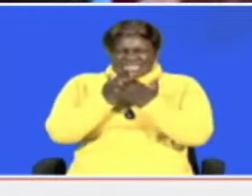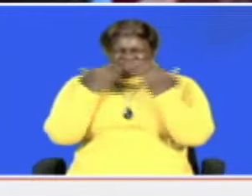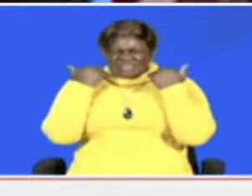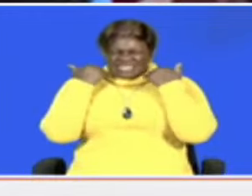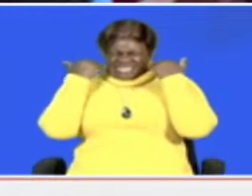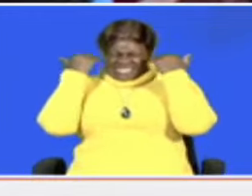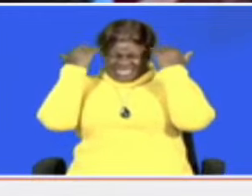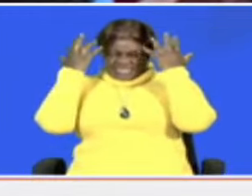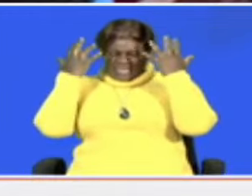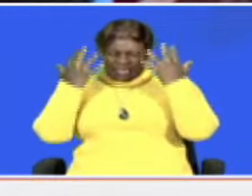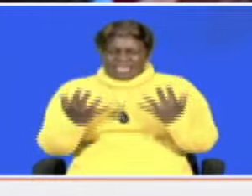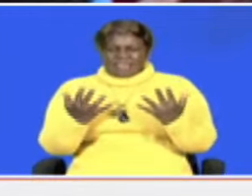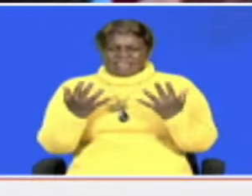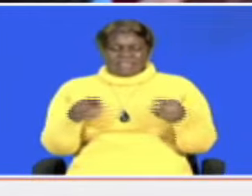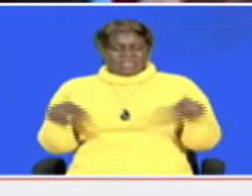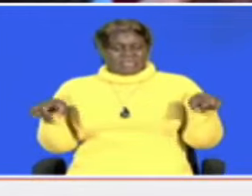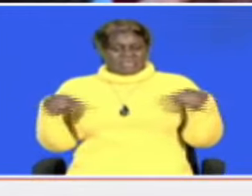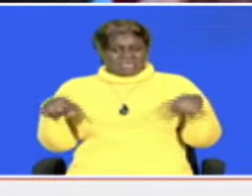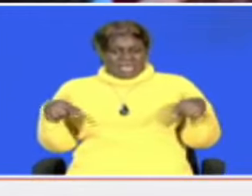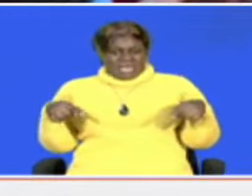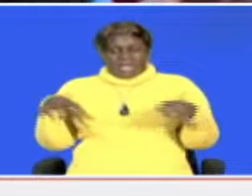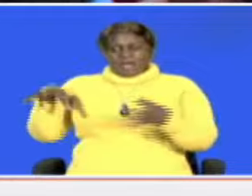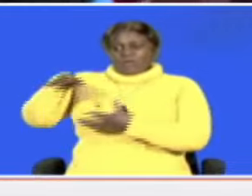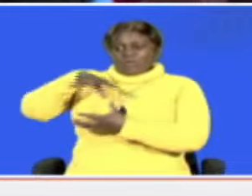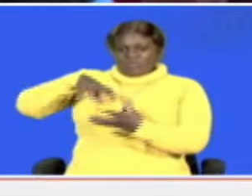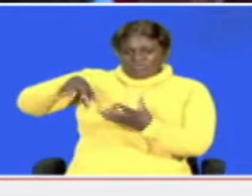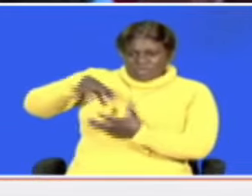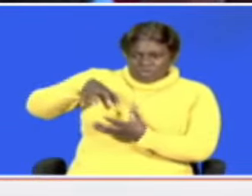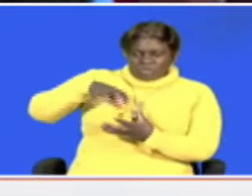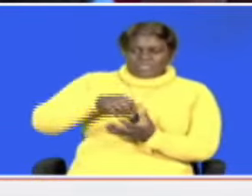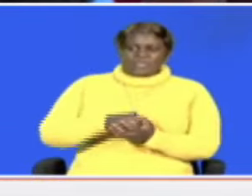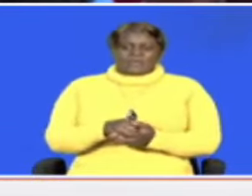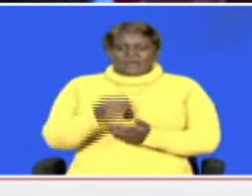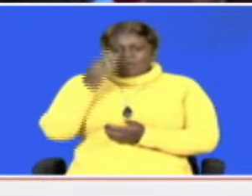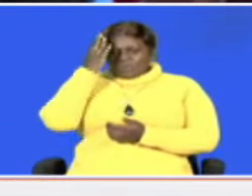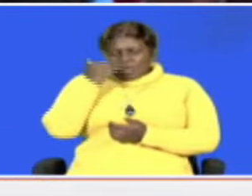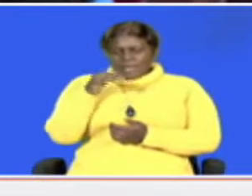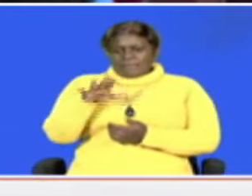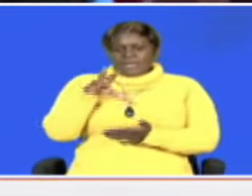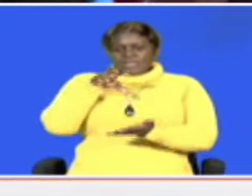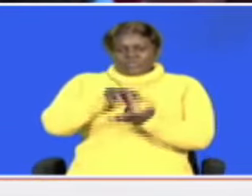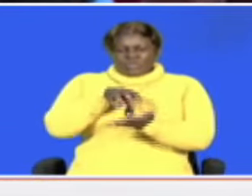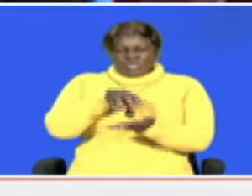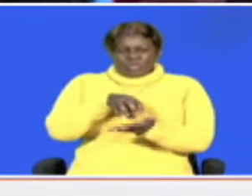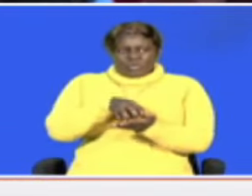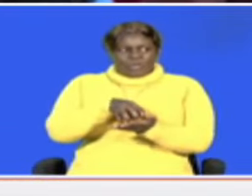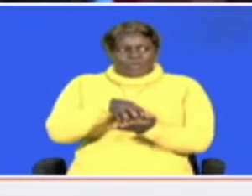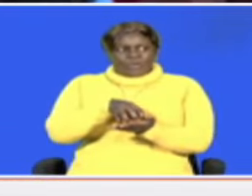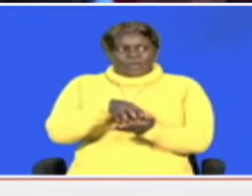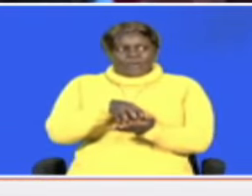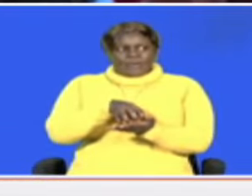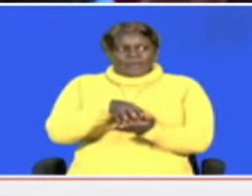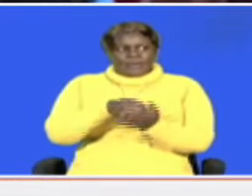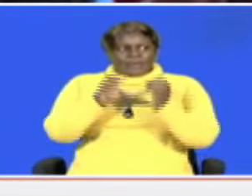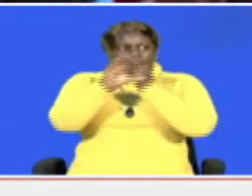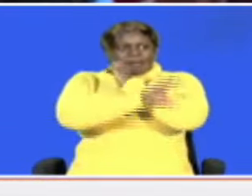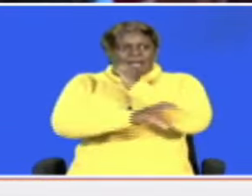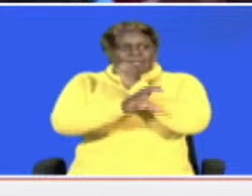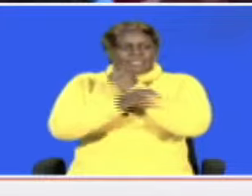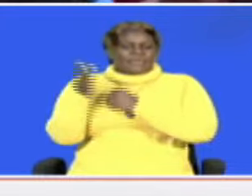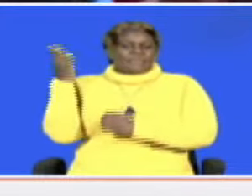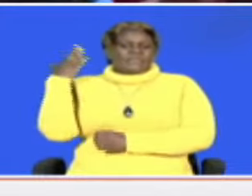traumatized, some are scared, some are confused because of their state of their countries which